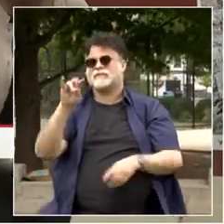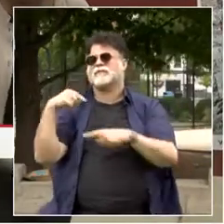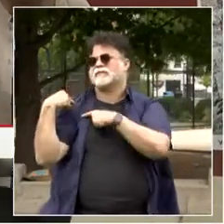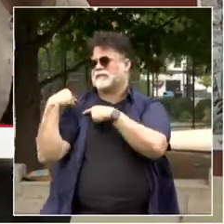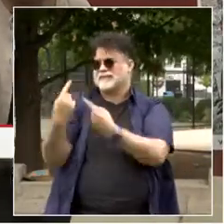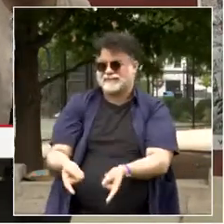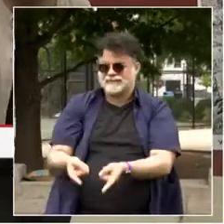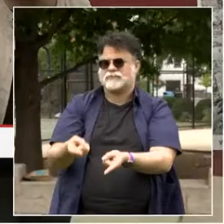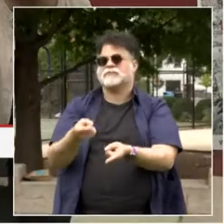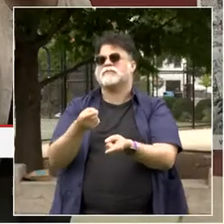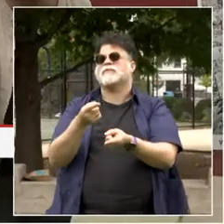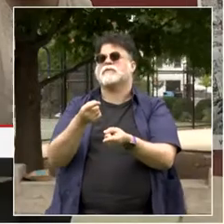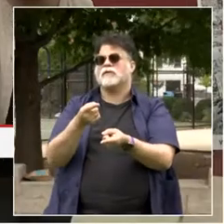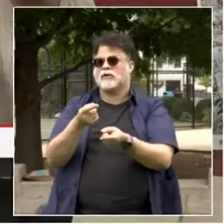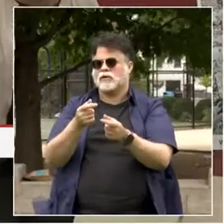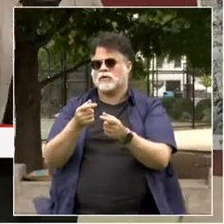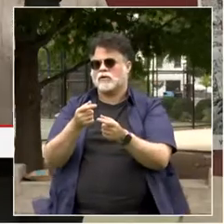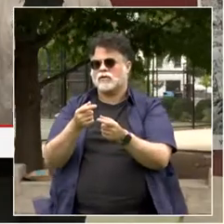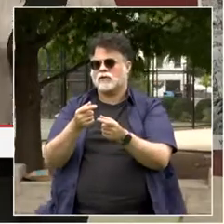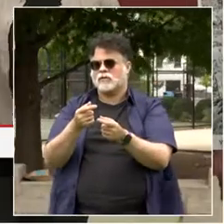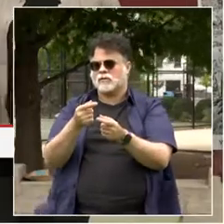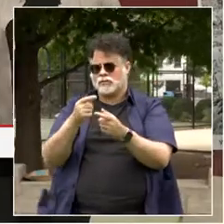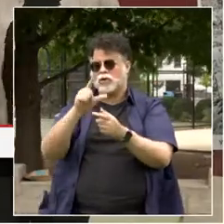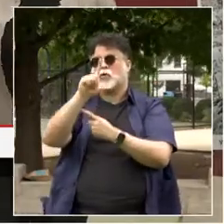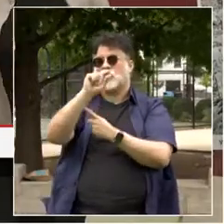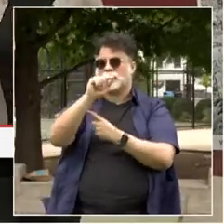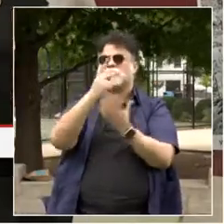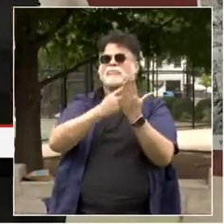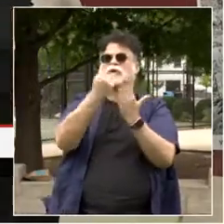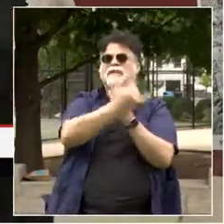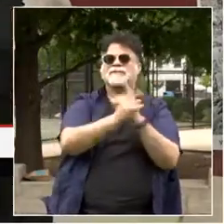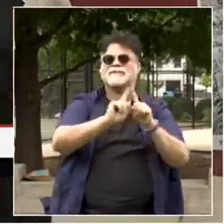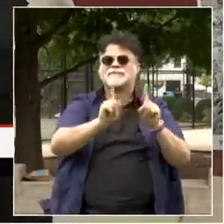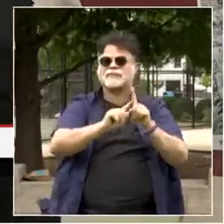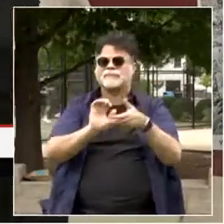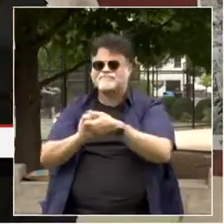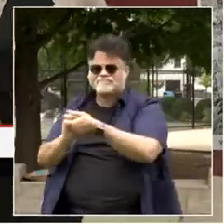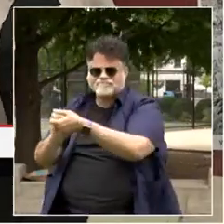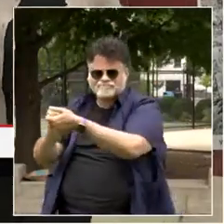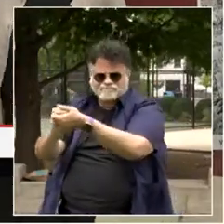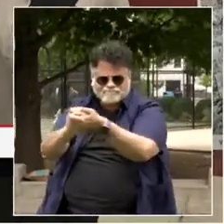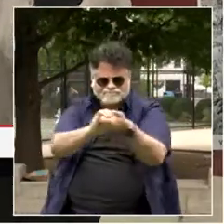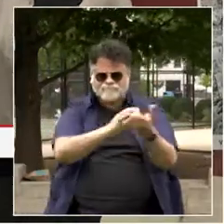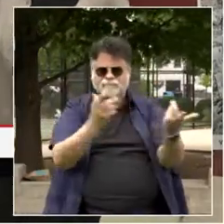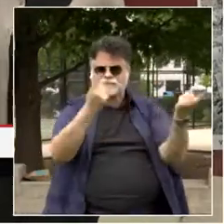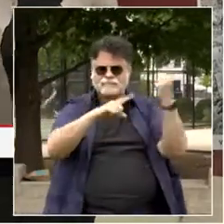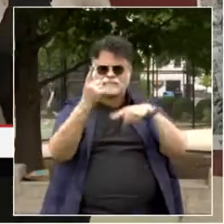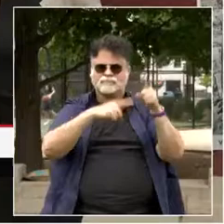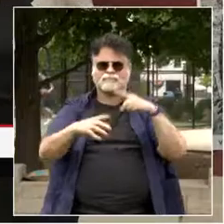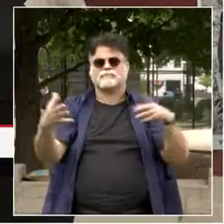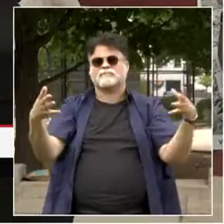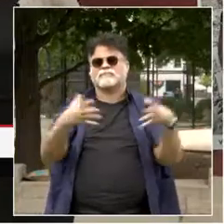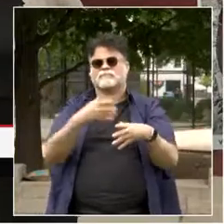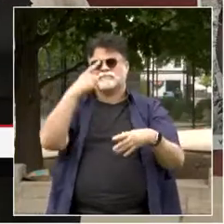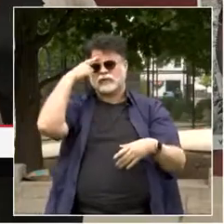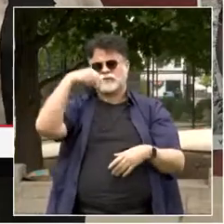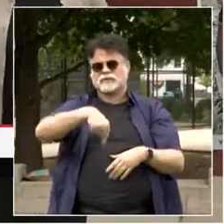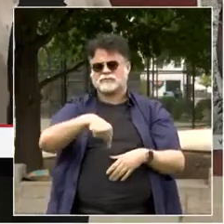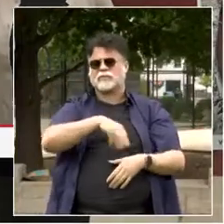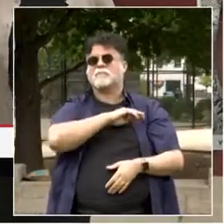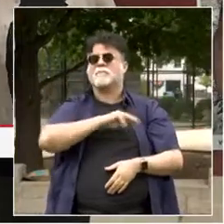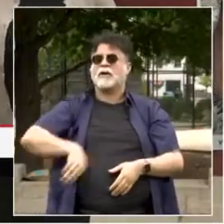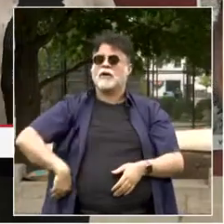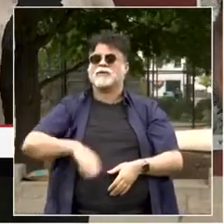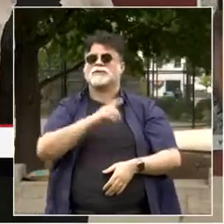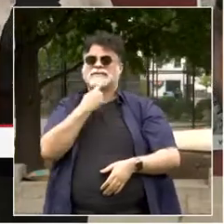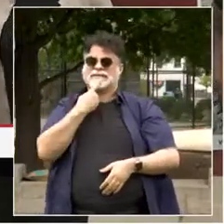agencies to bring this into reality. And we're excited about the results. As the mayor has mentioned, this will be our first net zero